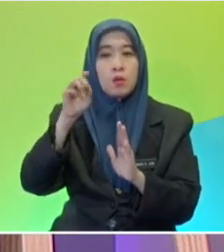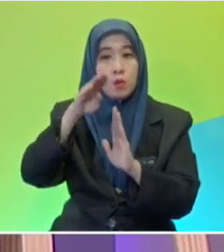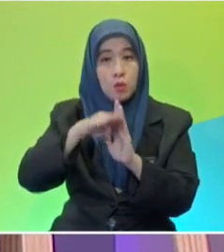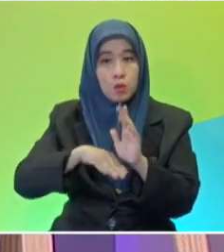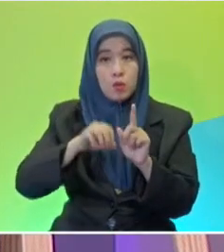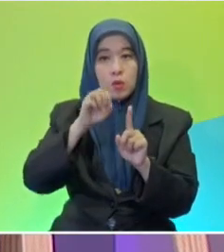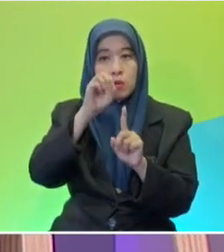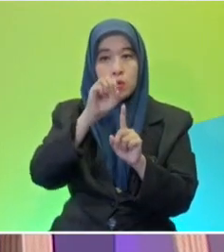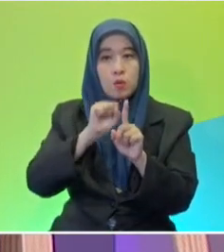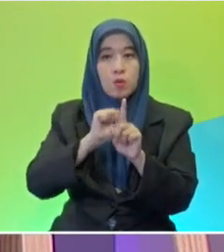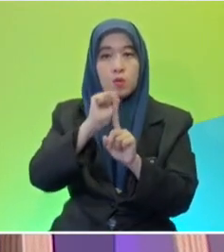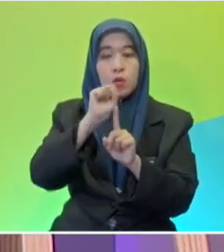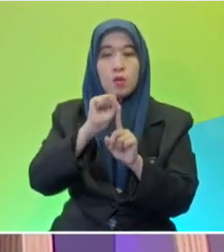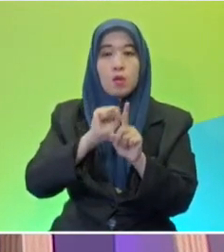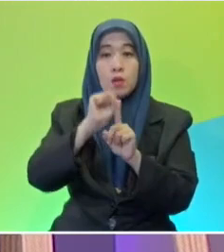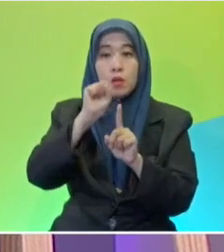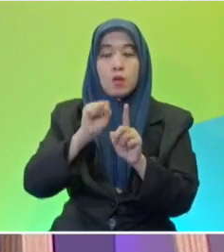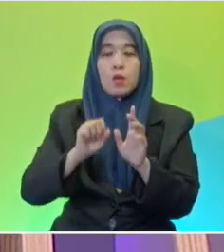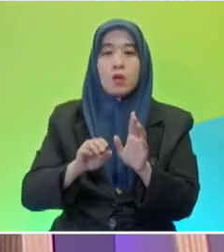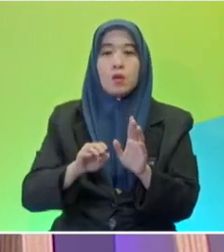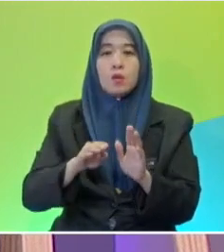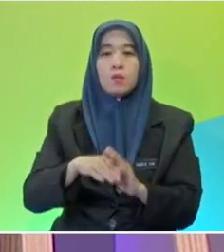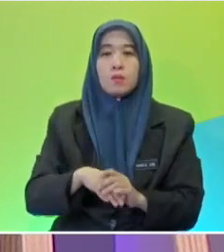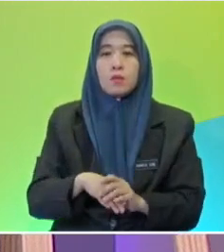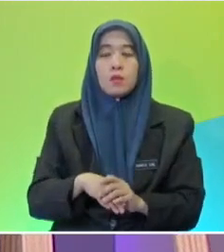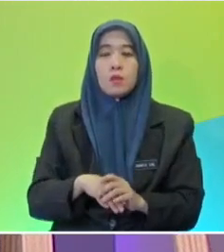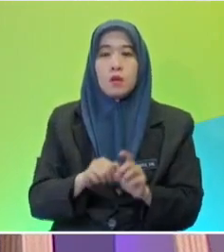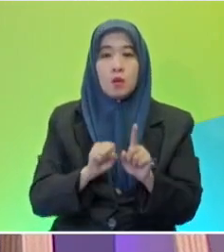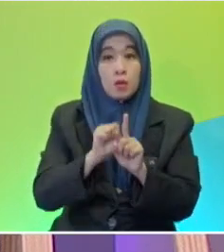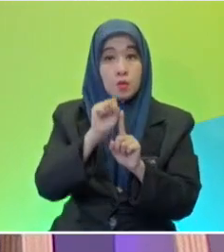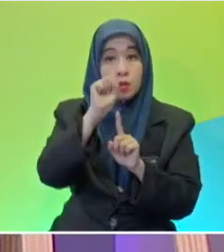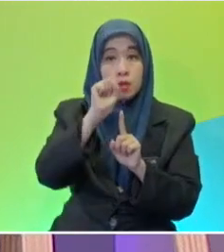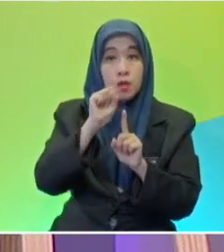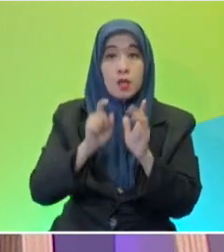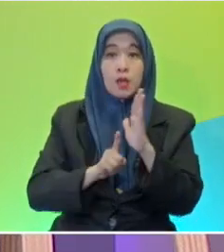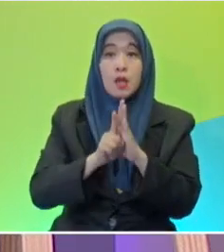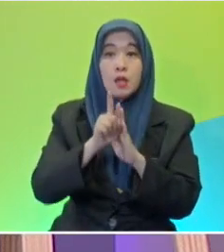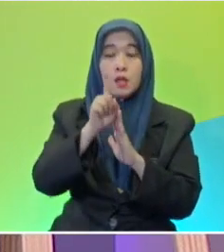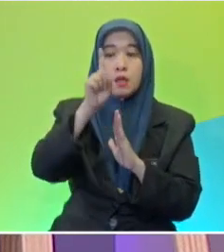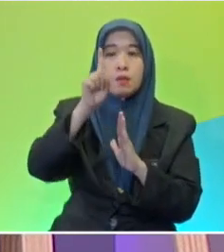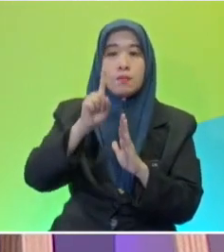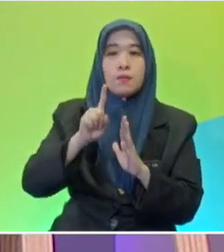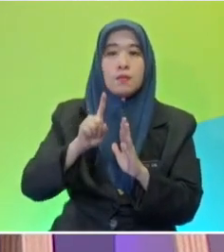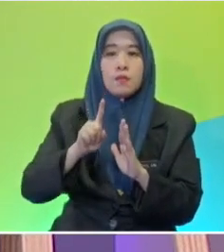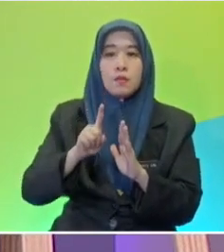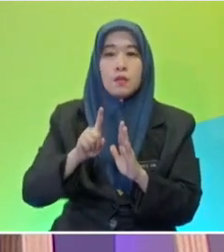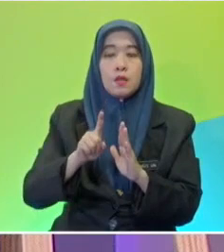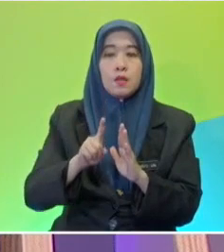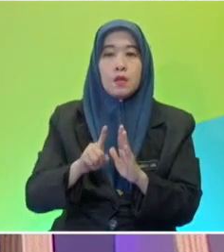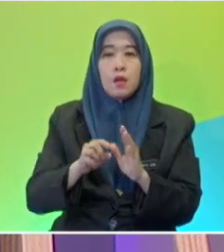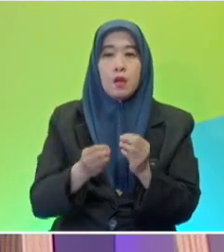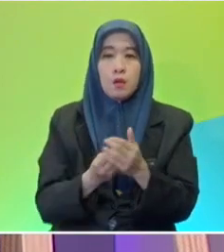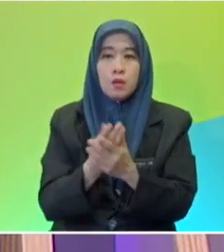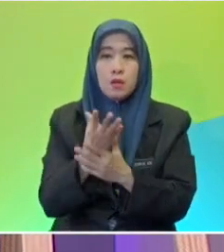surrounding also will increase. Okay. Because the plants always control the temperature, our surrounding temperature. Okay, even though they